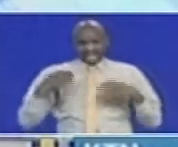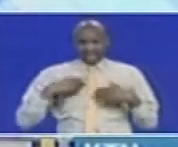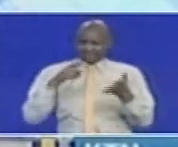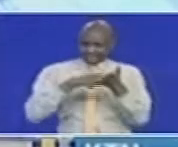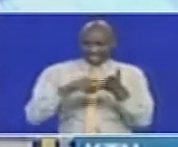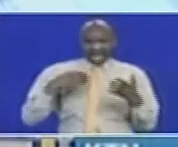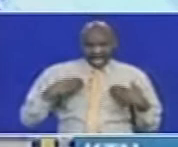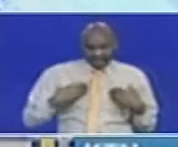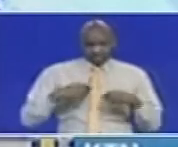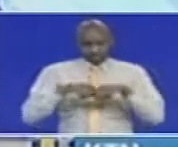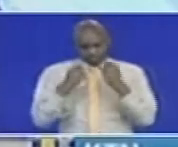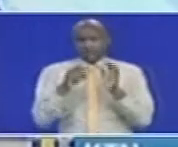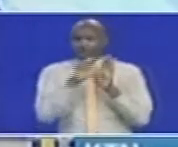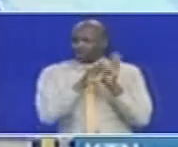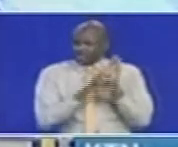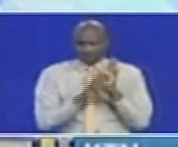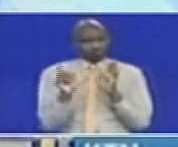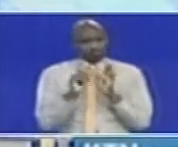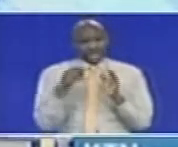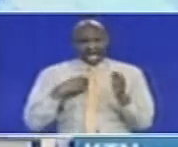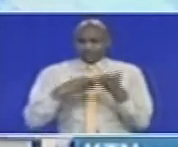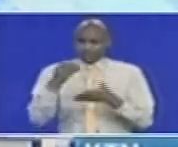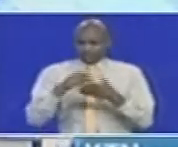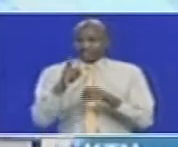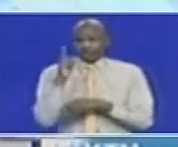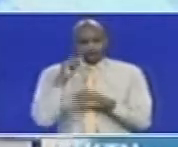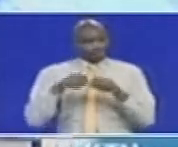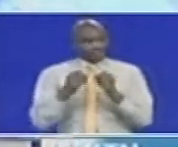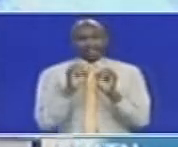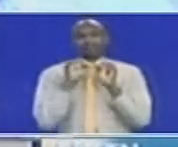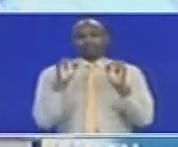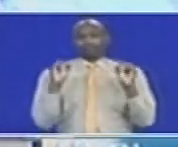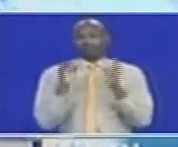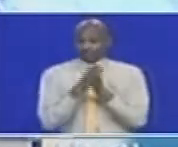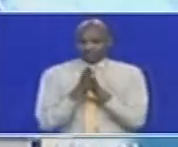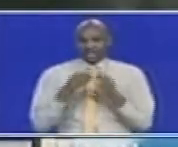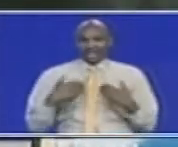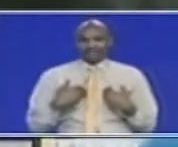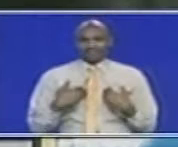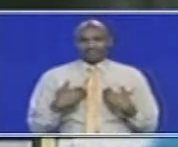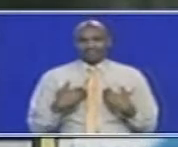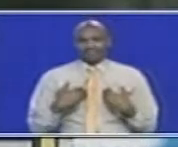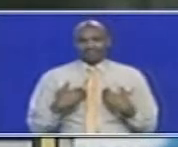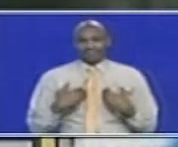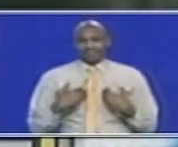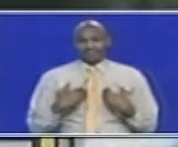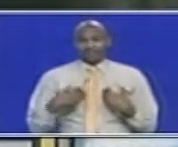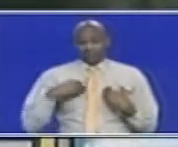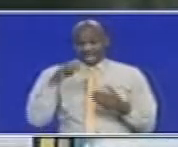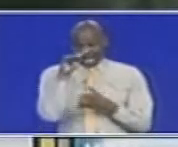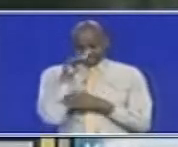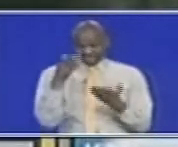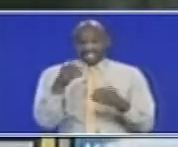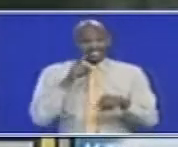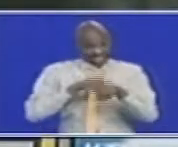of flouting the constitution and procurement laws. Ashamwilu has the details. We are asking the Senate. It